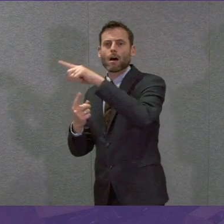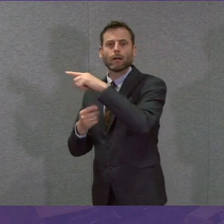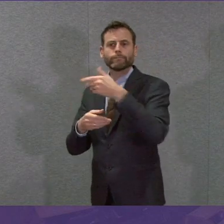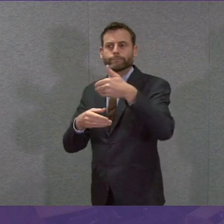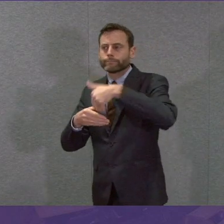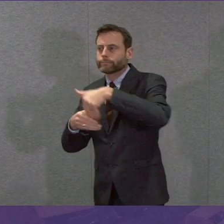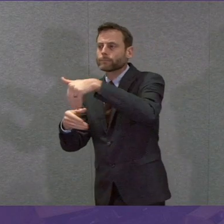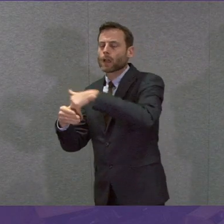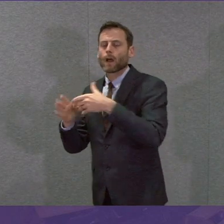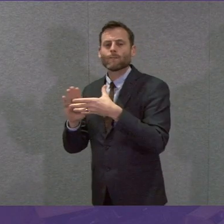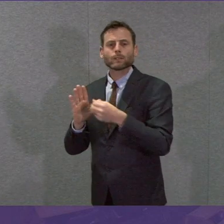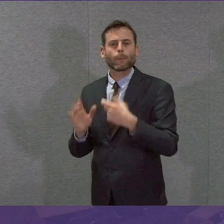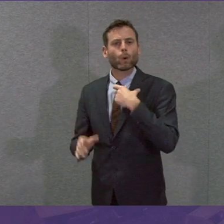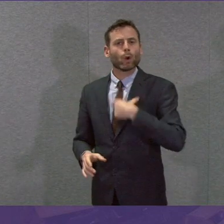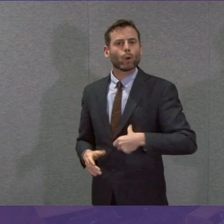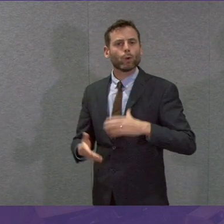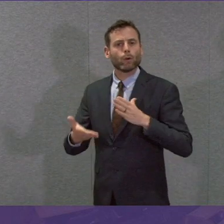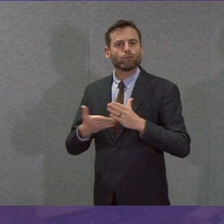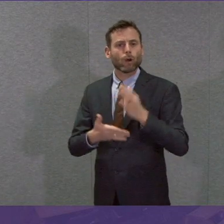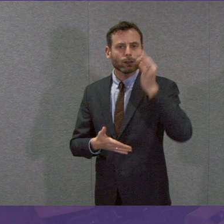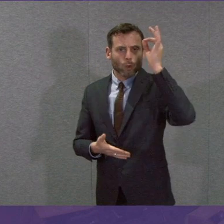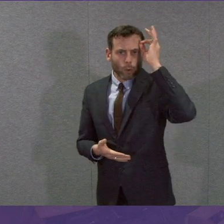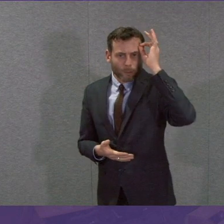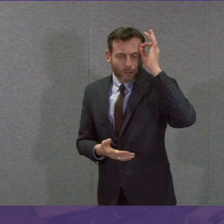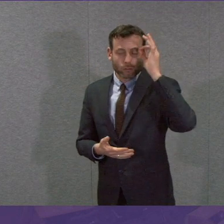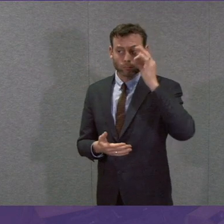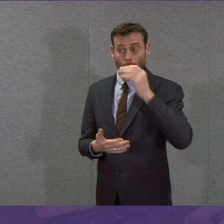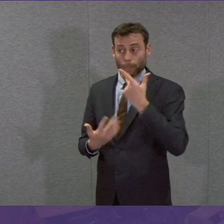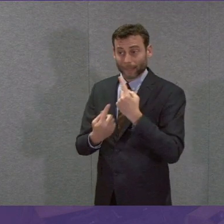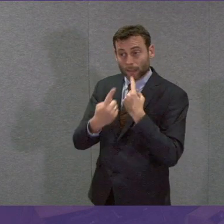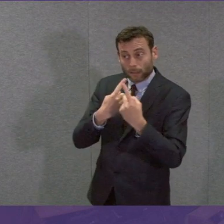Rights Commission in his response to Murdo Fraser earlier.